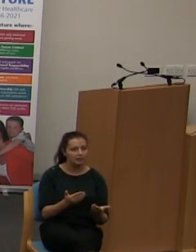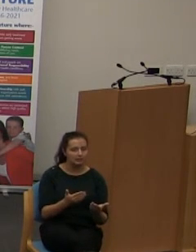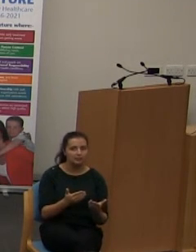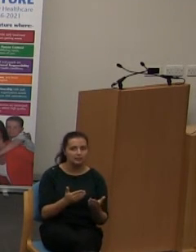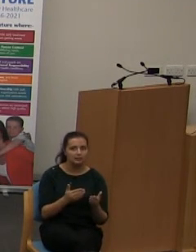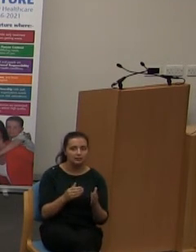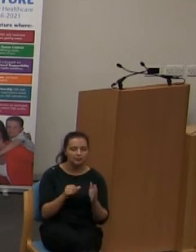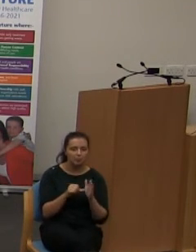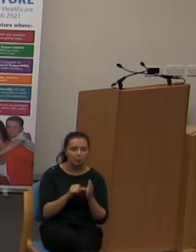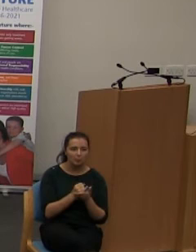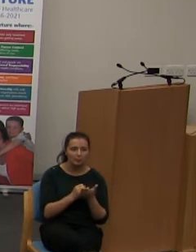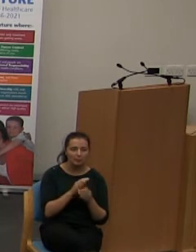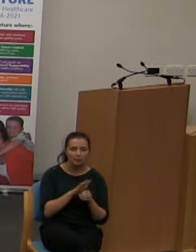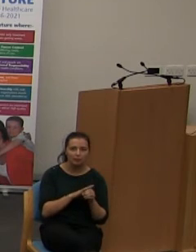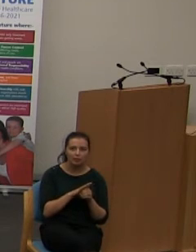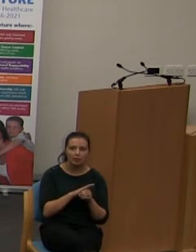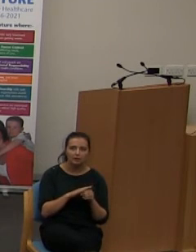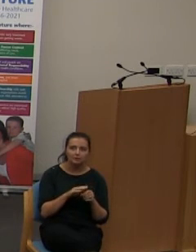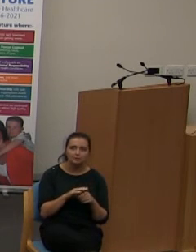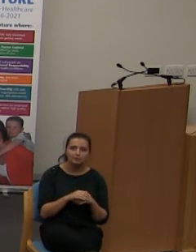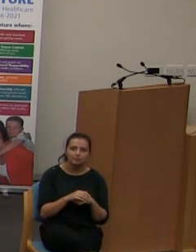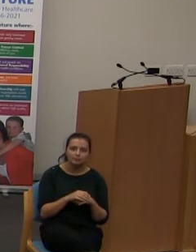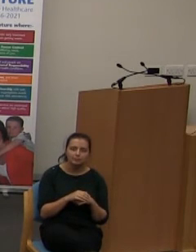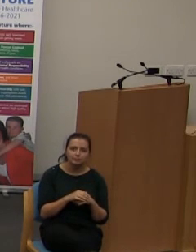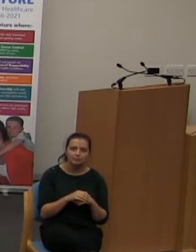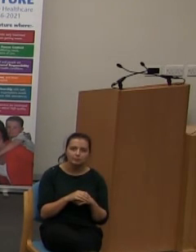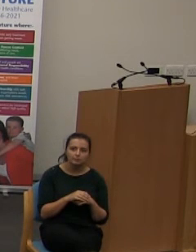today, 39% of patients being seen